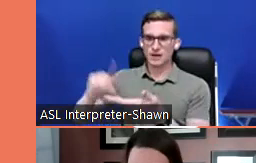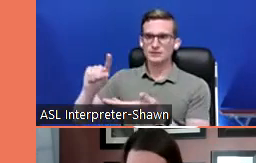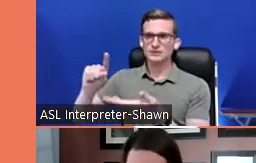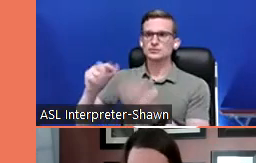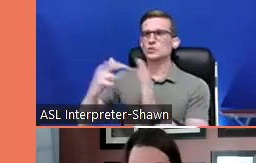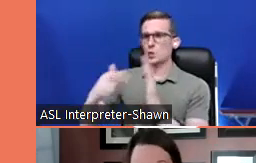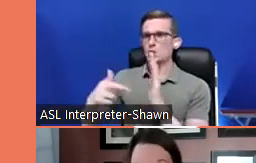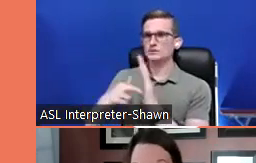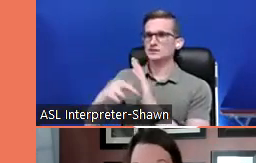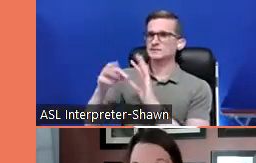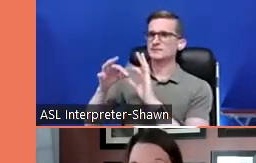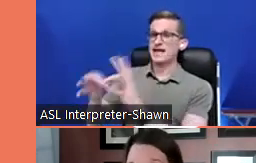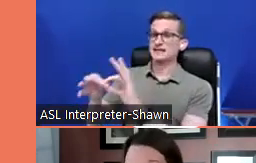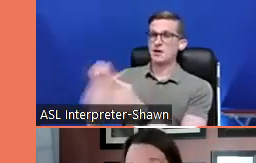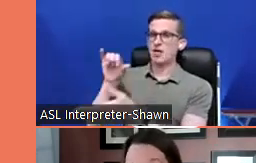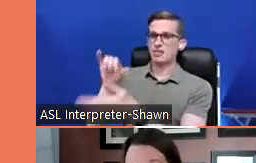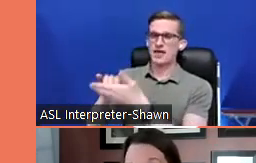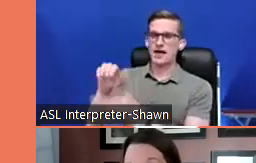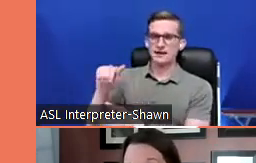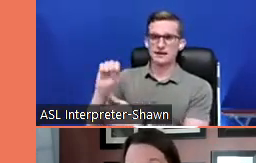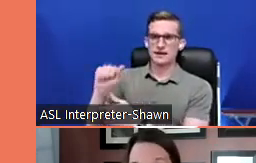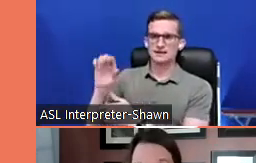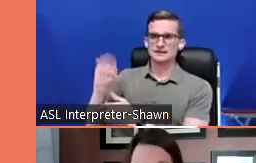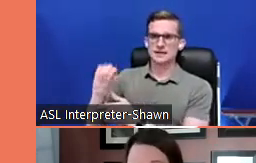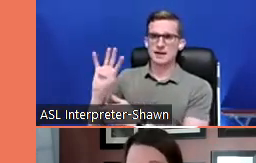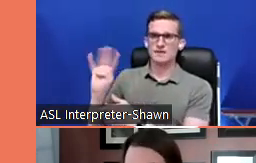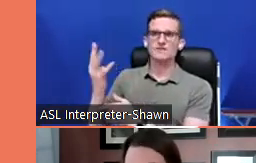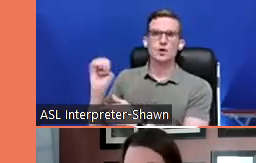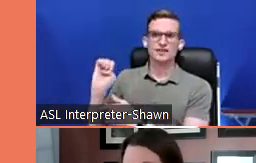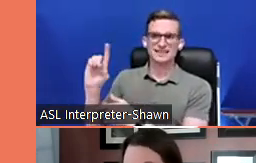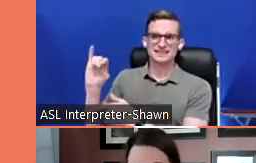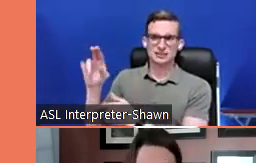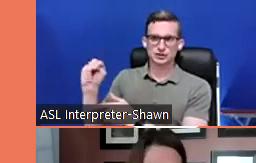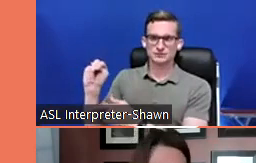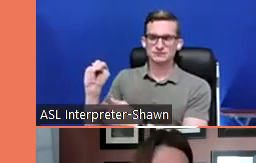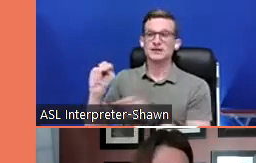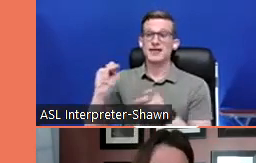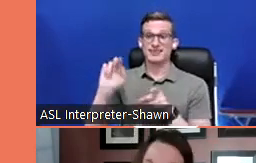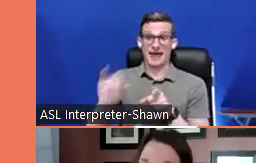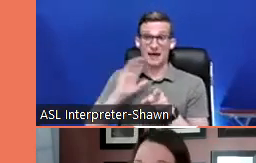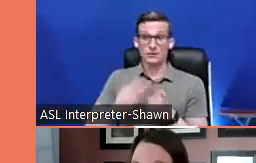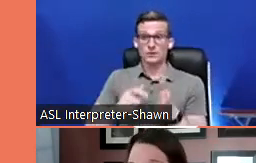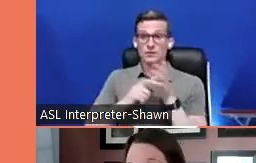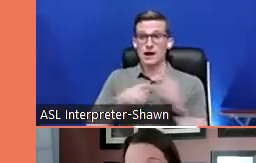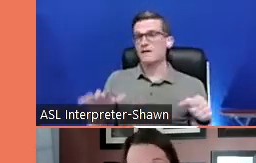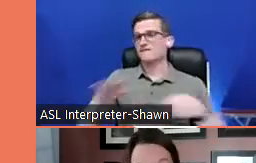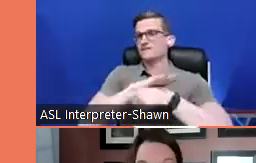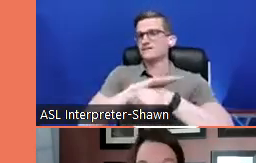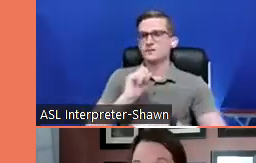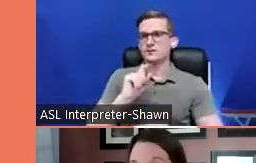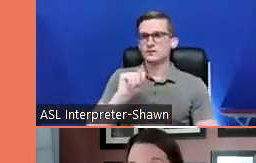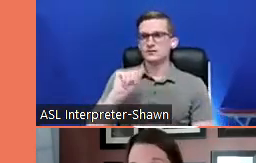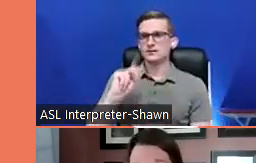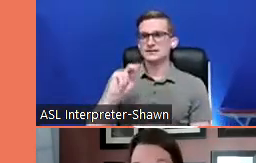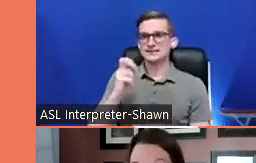4th edition. That will require a full stakeholder process with the Behavioral Health Administration, HCPF,